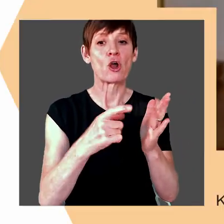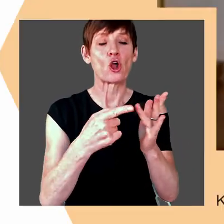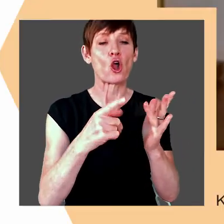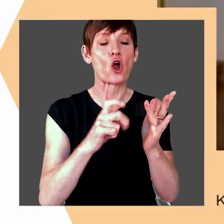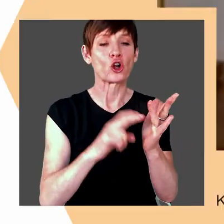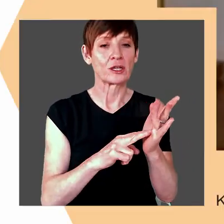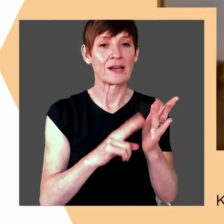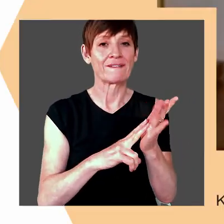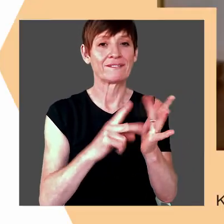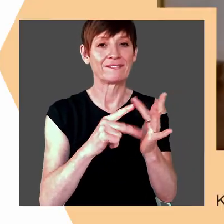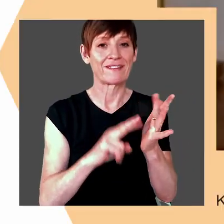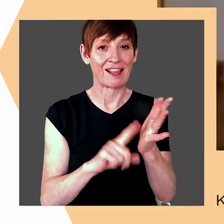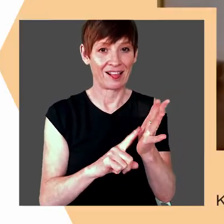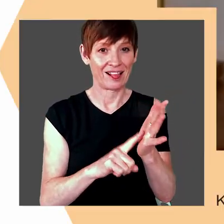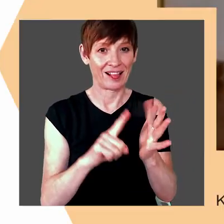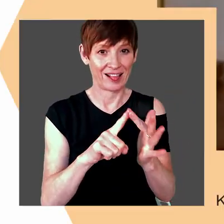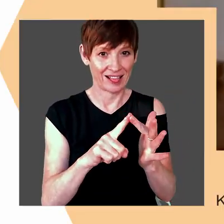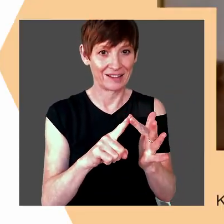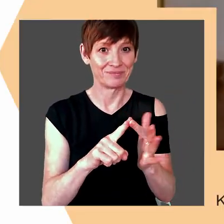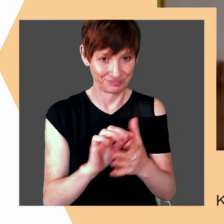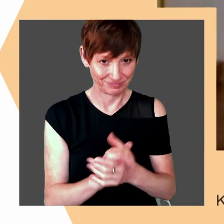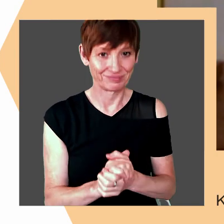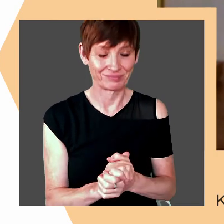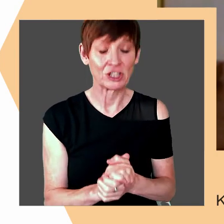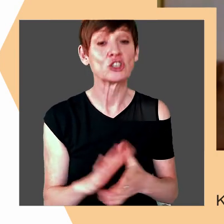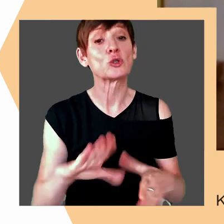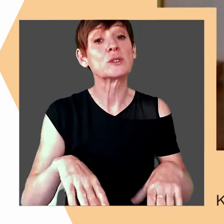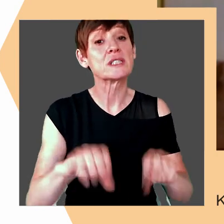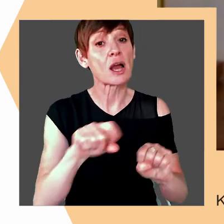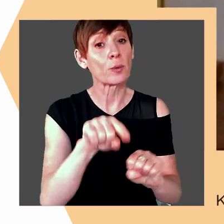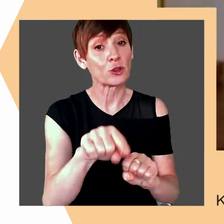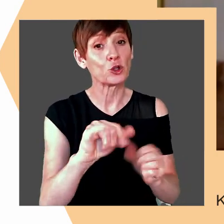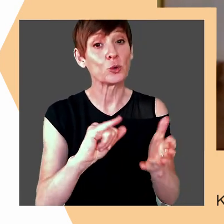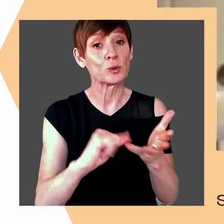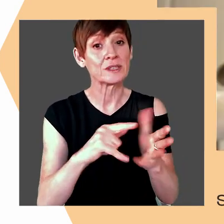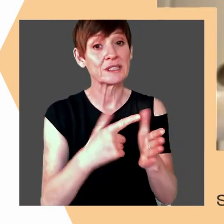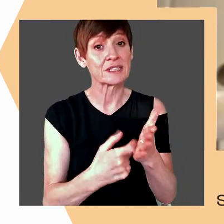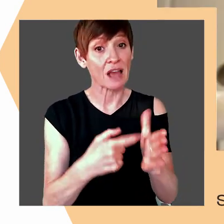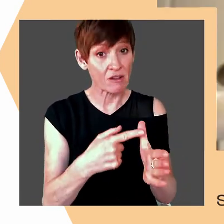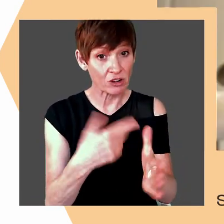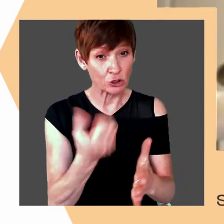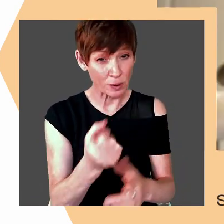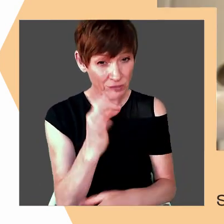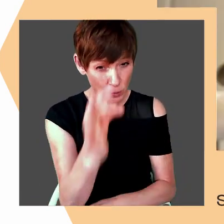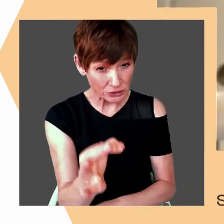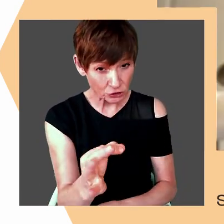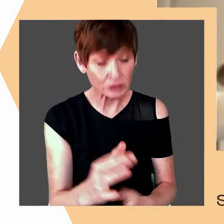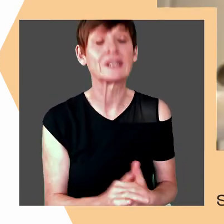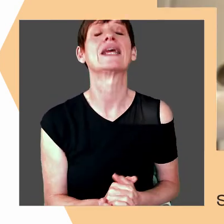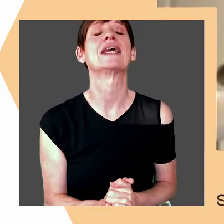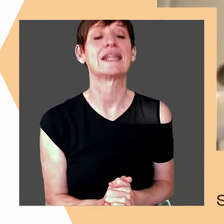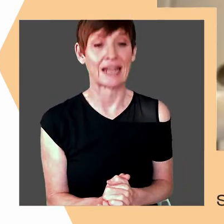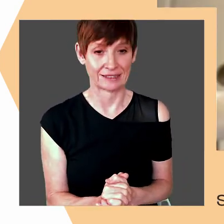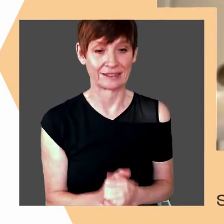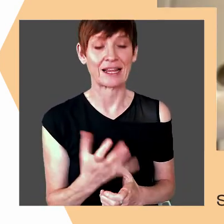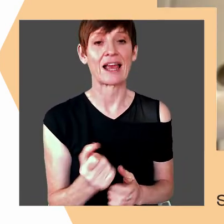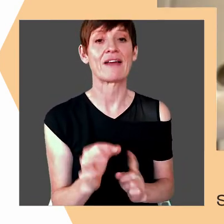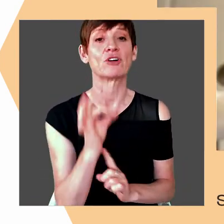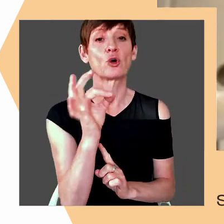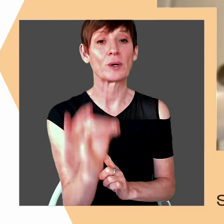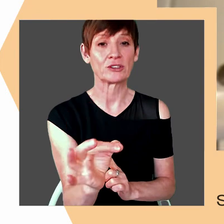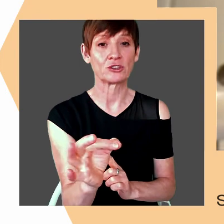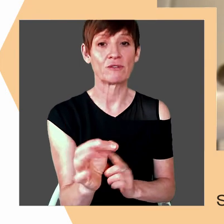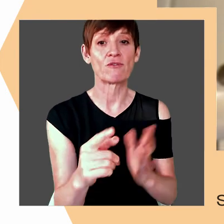And so we're going to start off with you, Sara. Have you got a question for our panelists? Yes, I have a question for